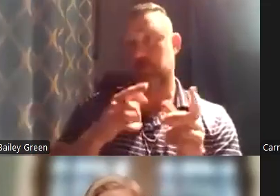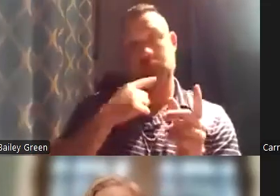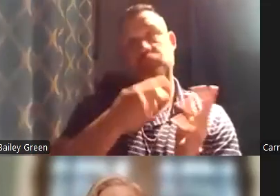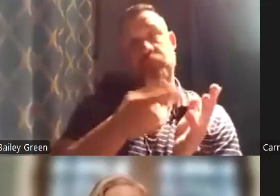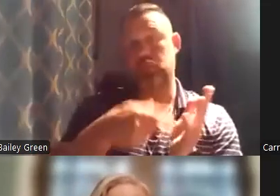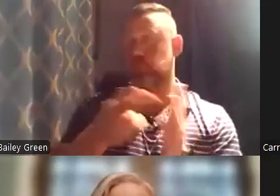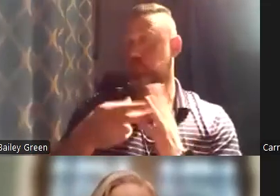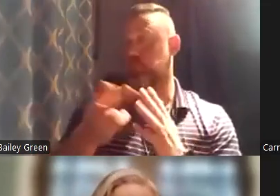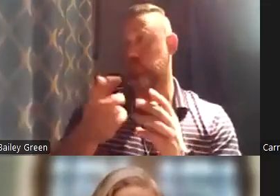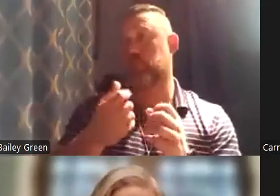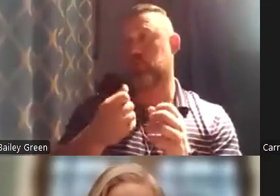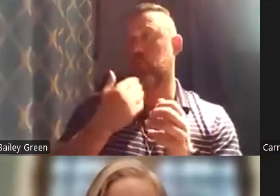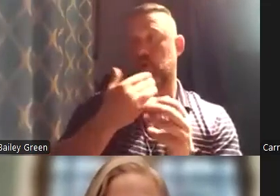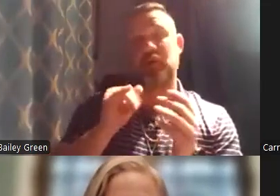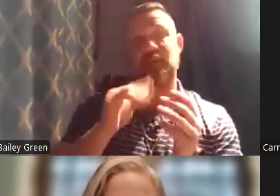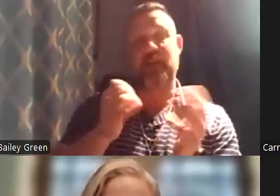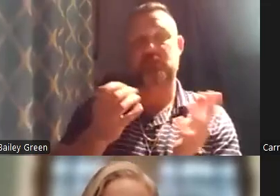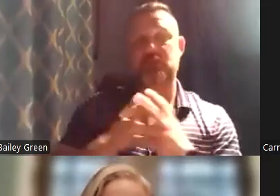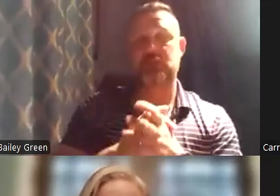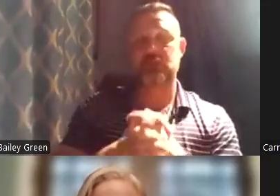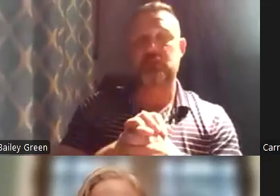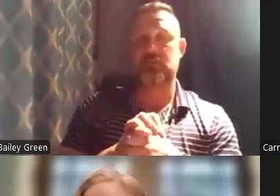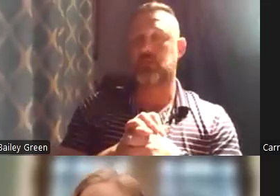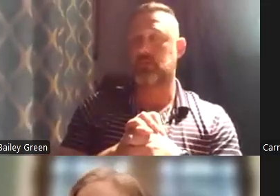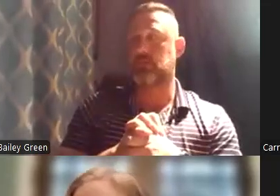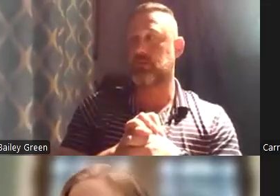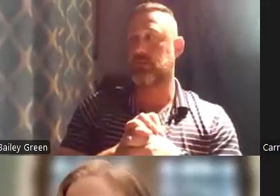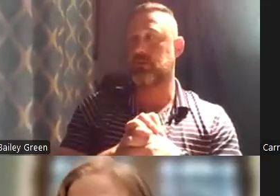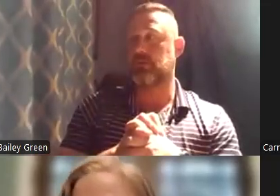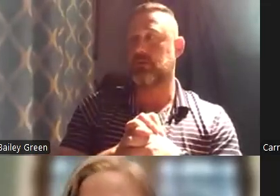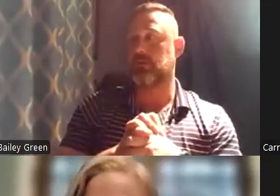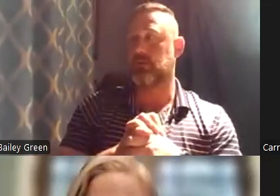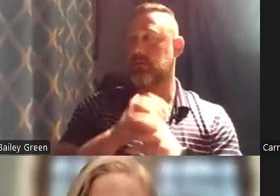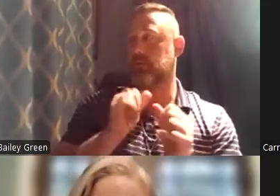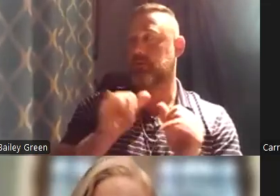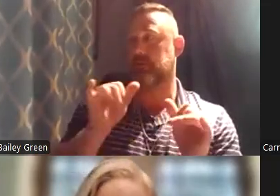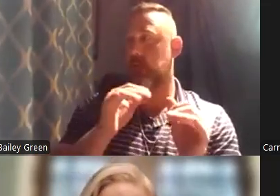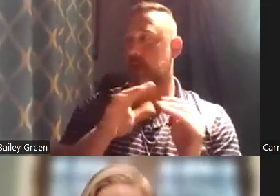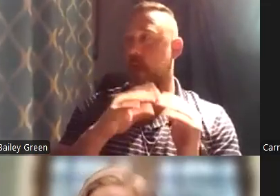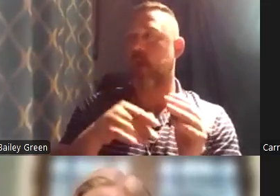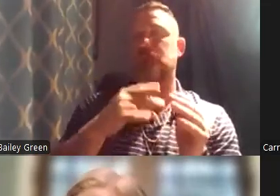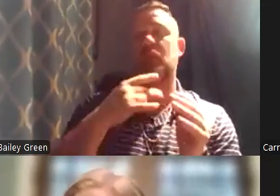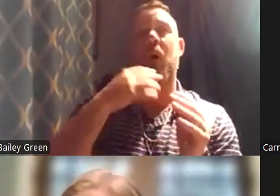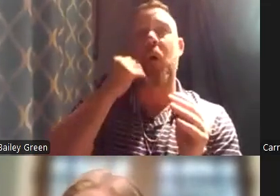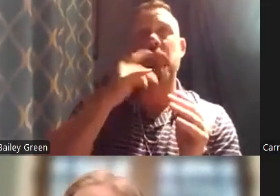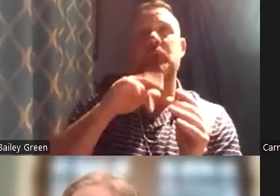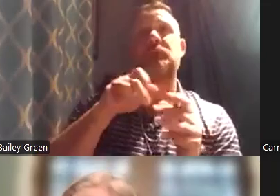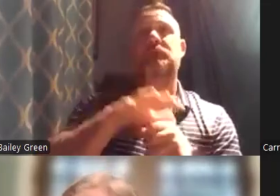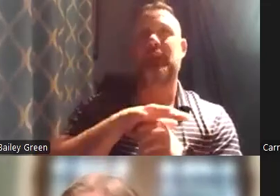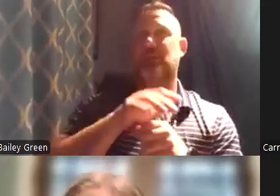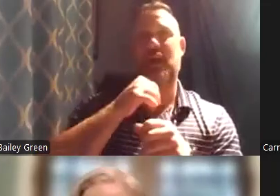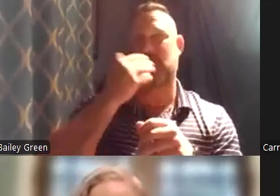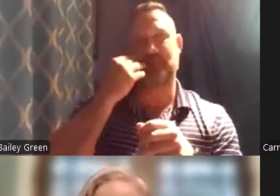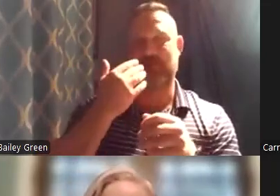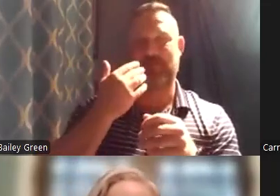That's true. We're making a good case here. So, I feel like we could almost do the same in the housing and homeless services space. And I know that's not